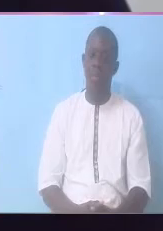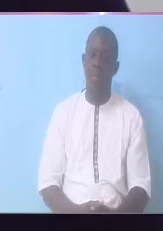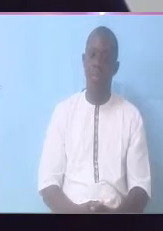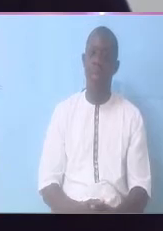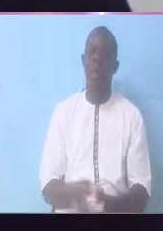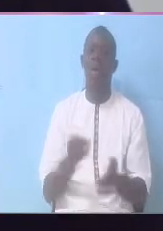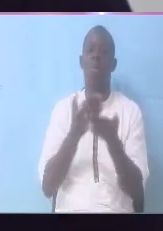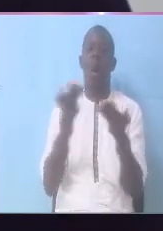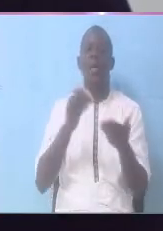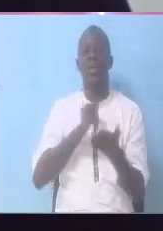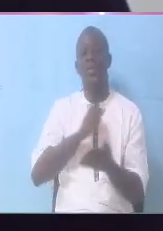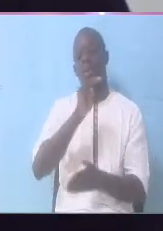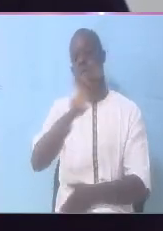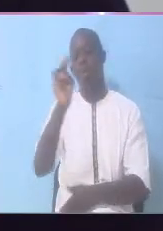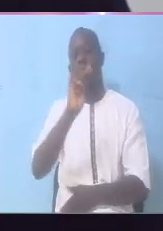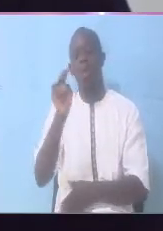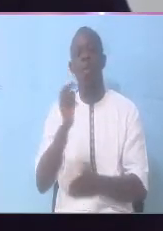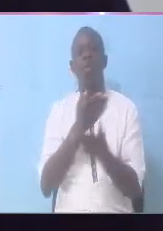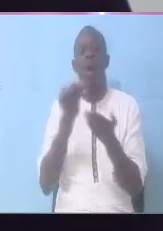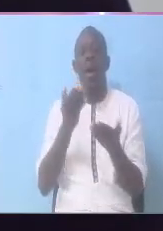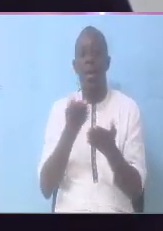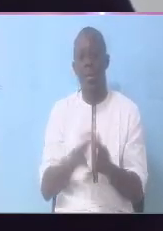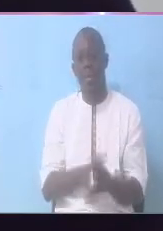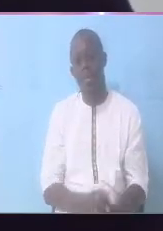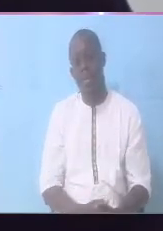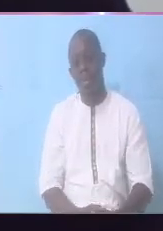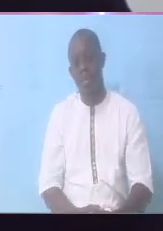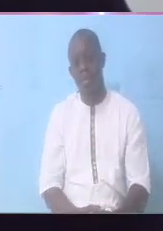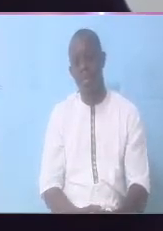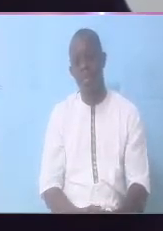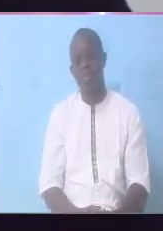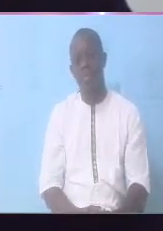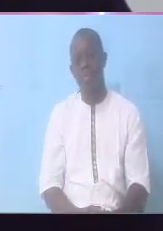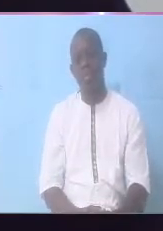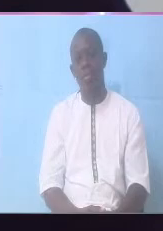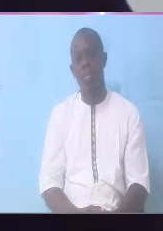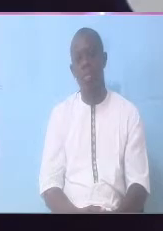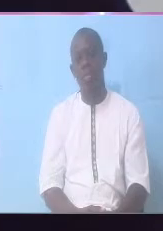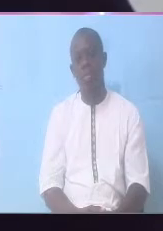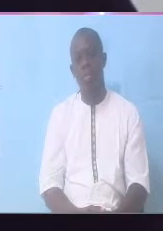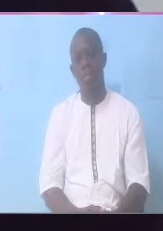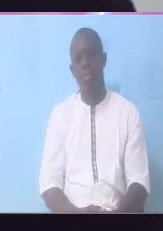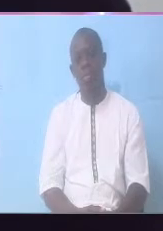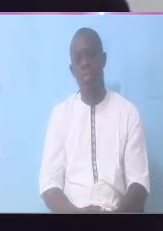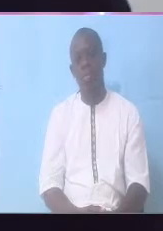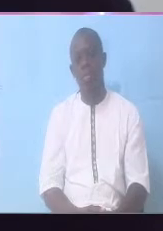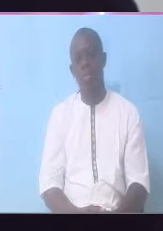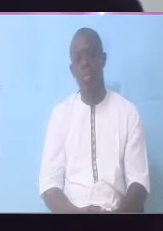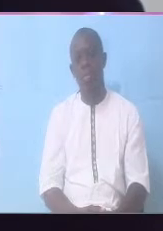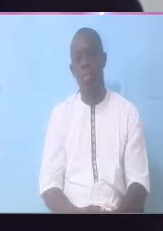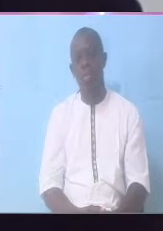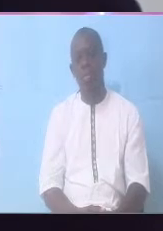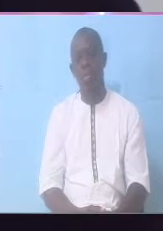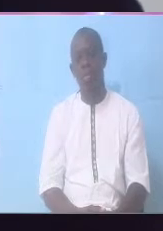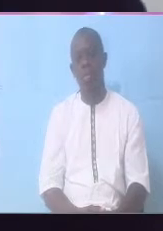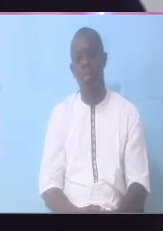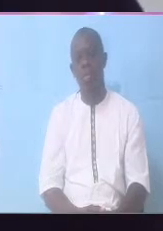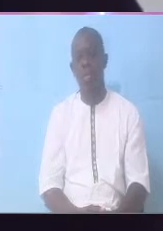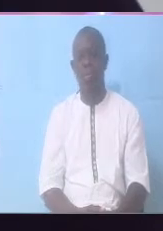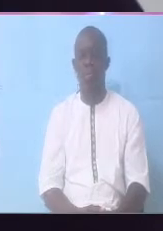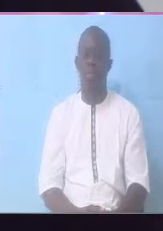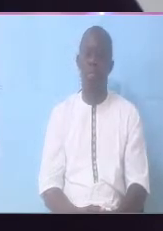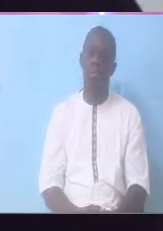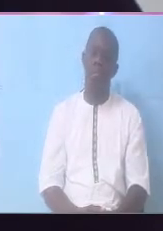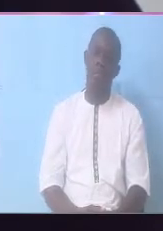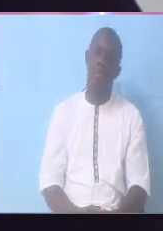Why? No. Because they are alive and he don't have the intention to kill them. Why would you add people who are alive to